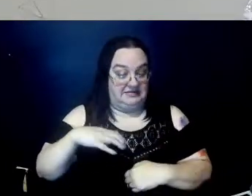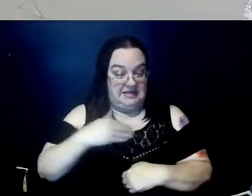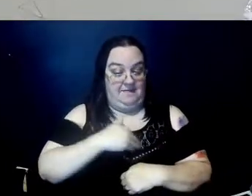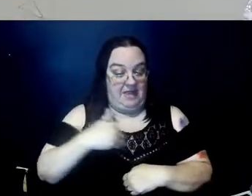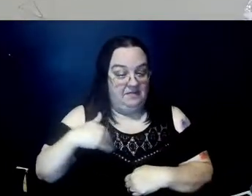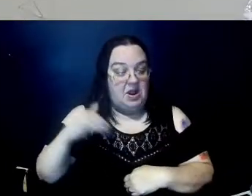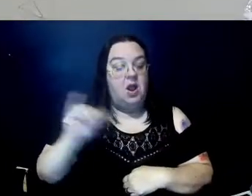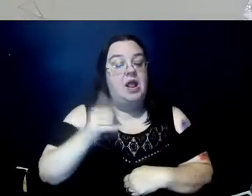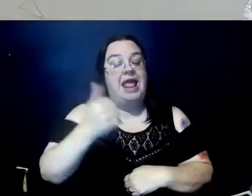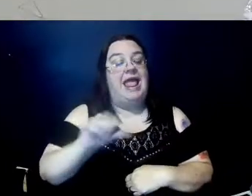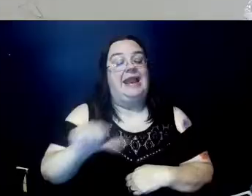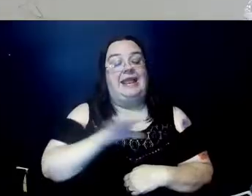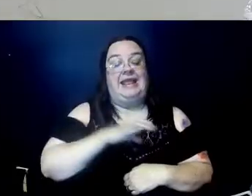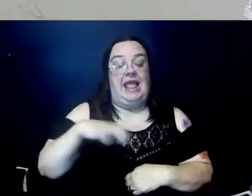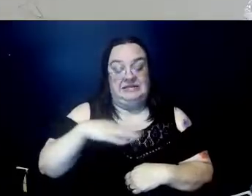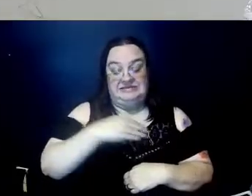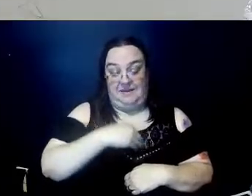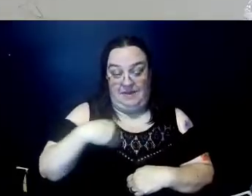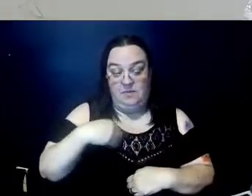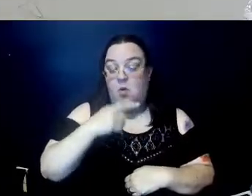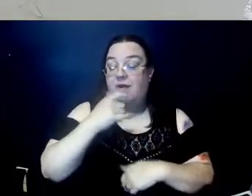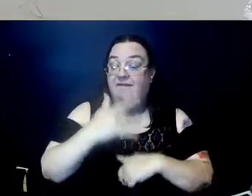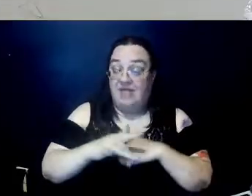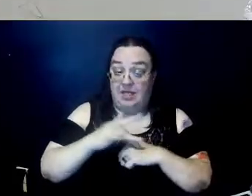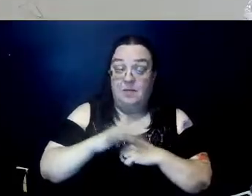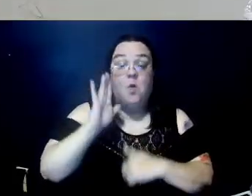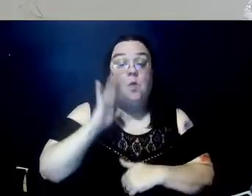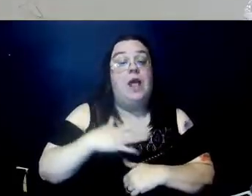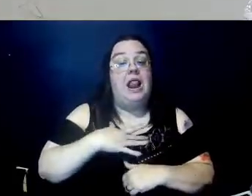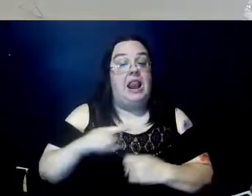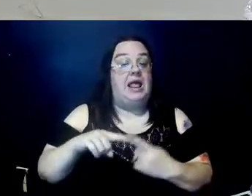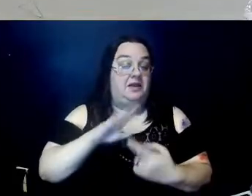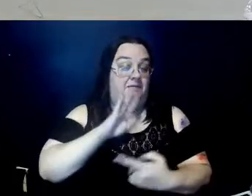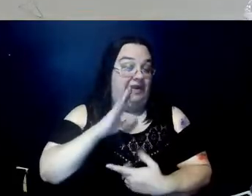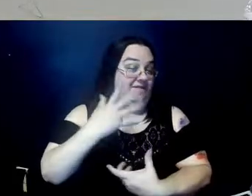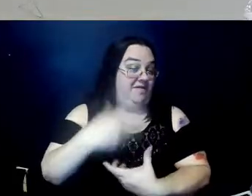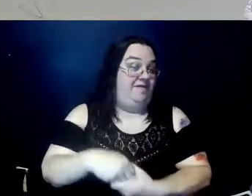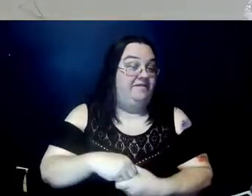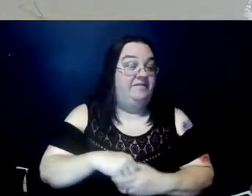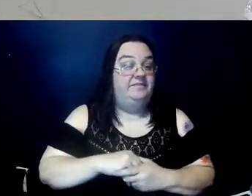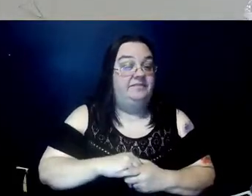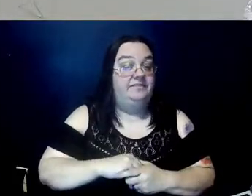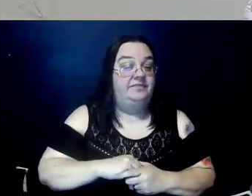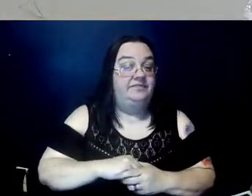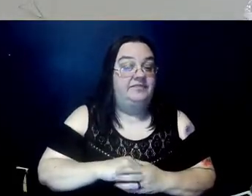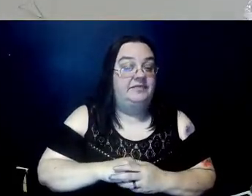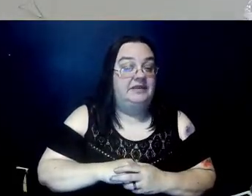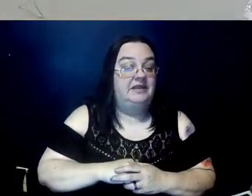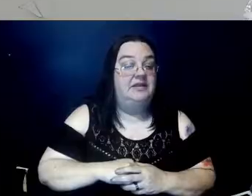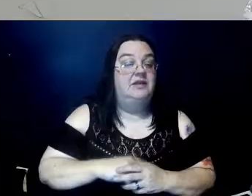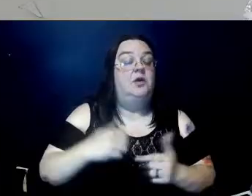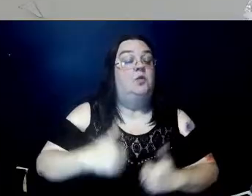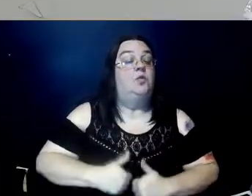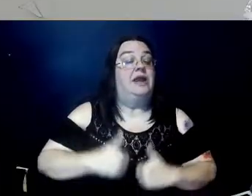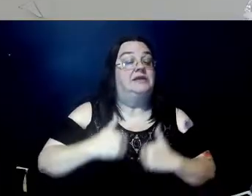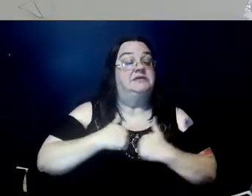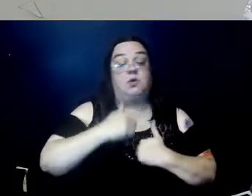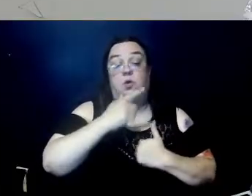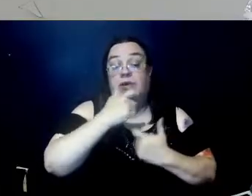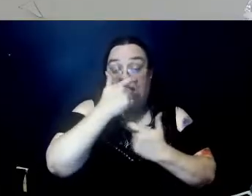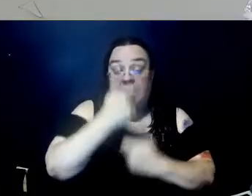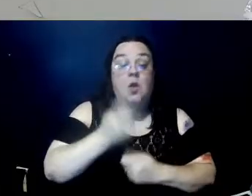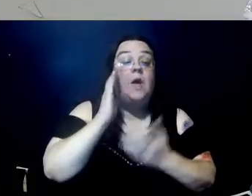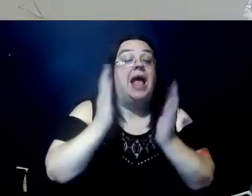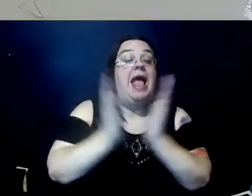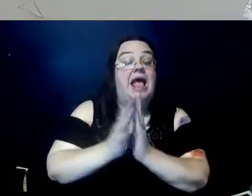members who are available and would like to participate. Residents who are interested will be asked to